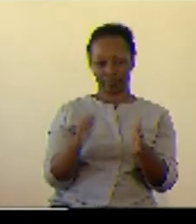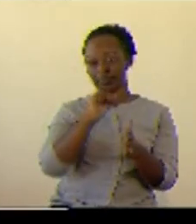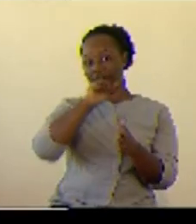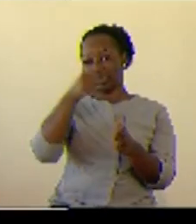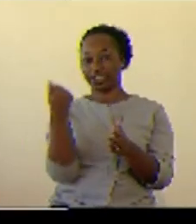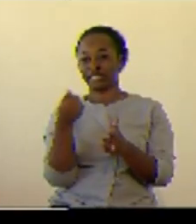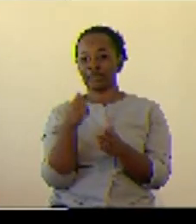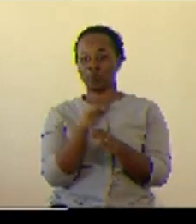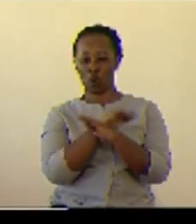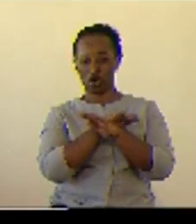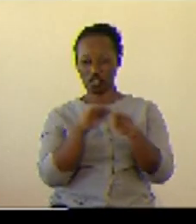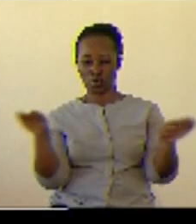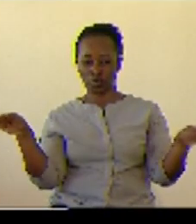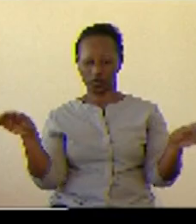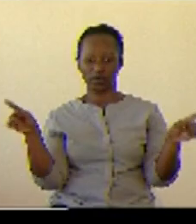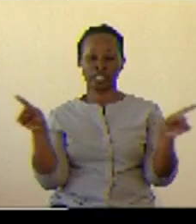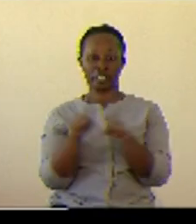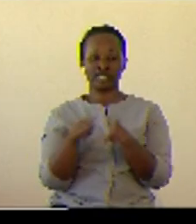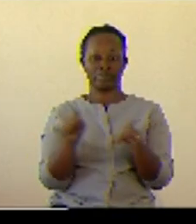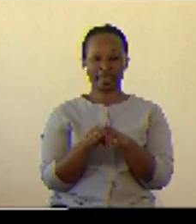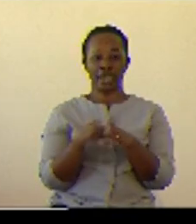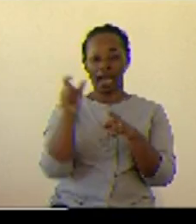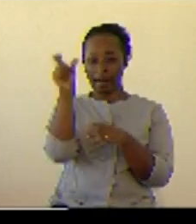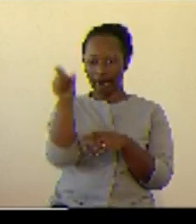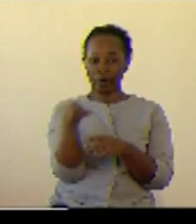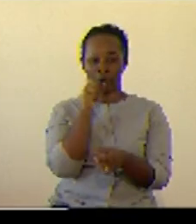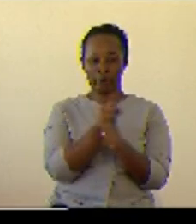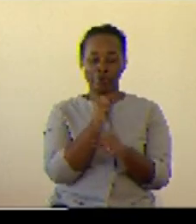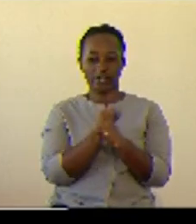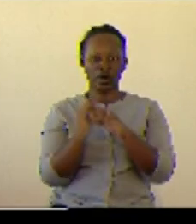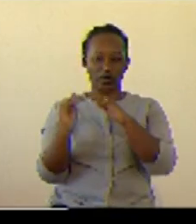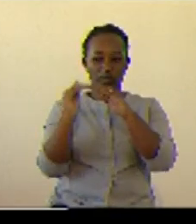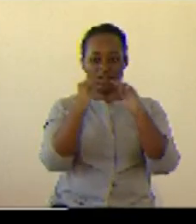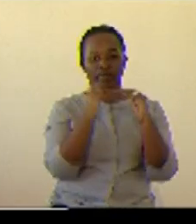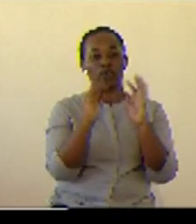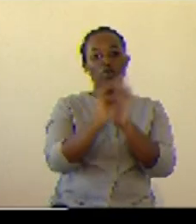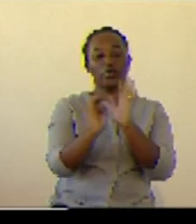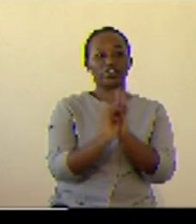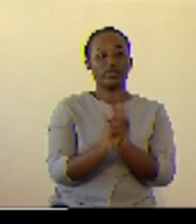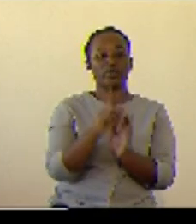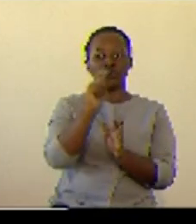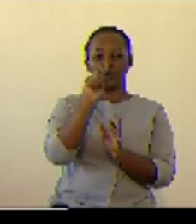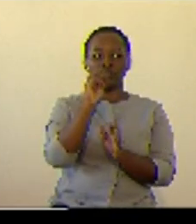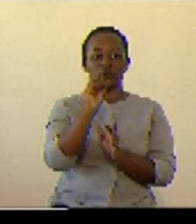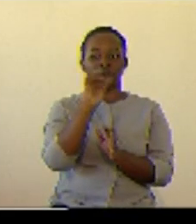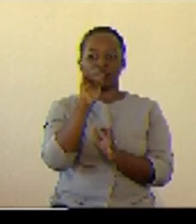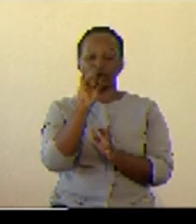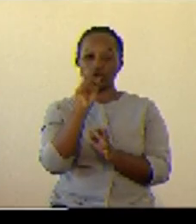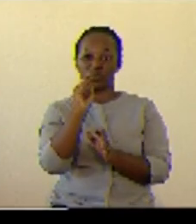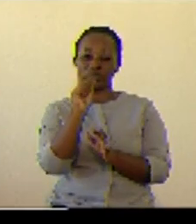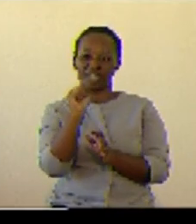production merge, e.g. a merger between 2 cars. A Toyota company merging with Isuzu